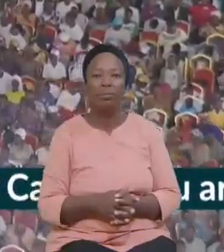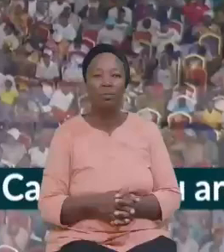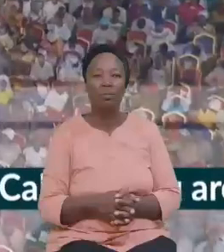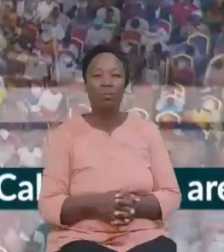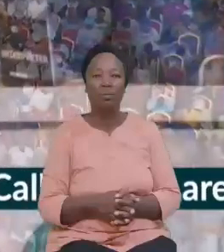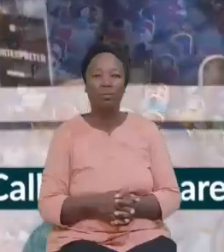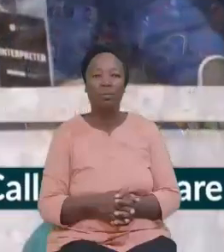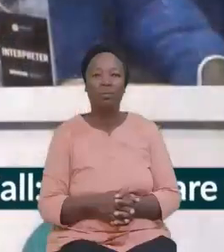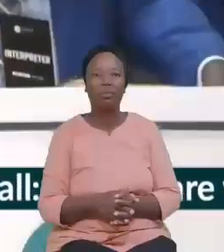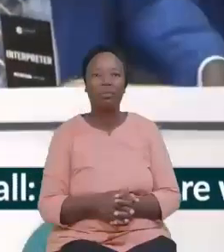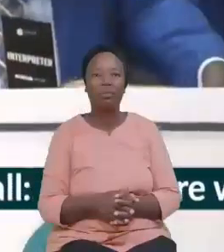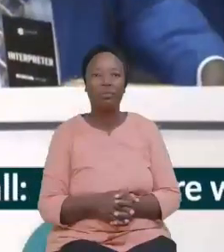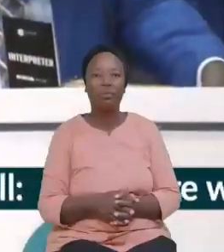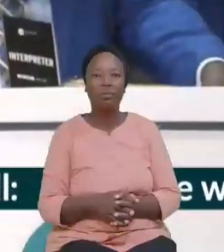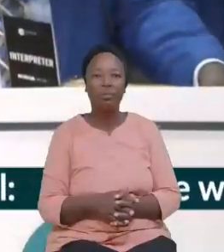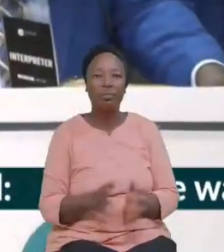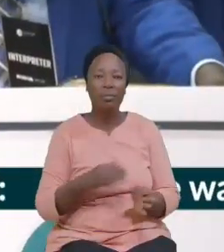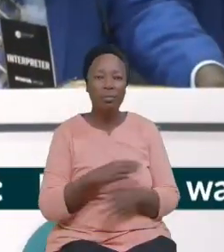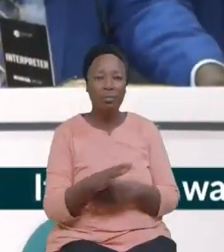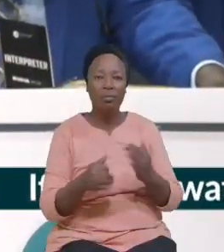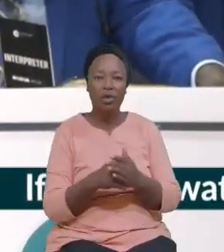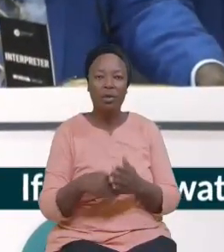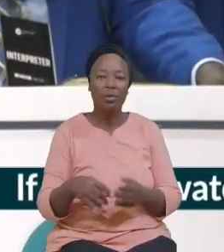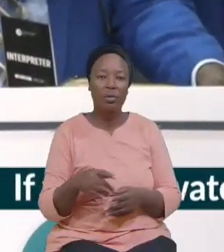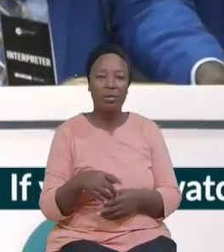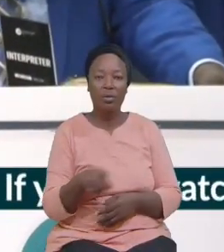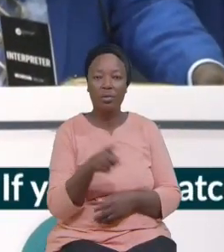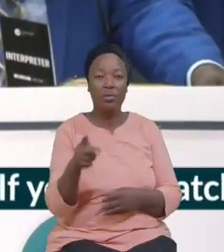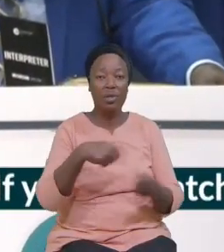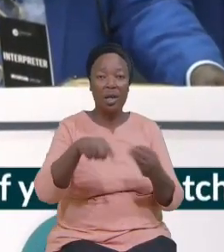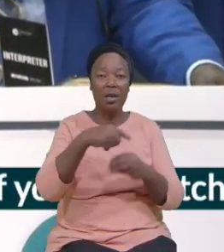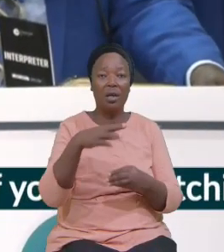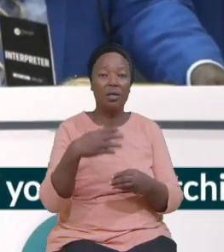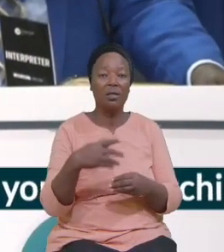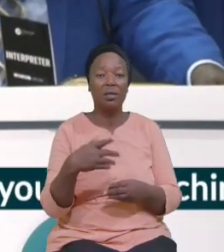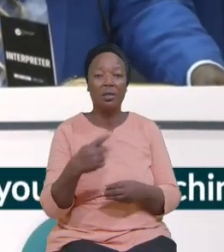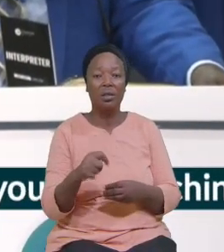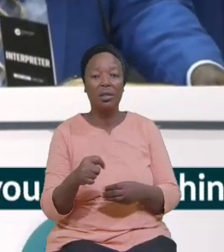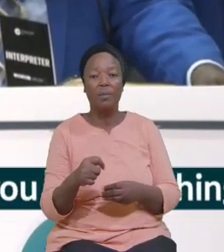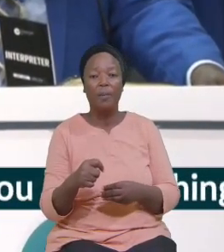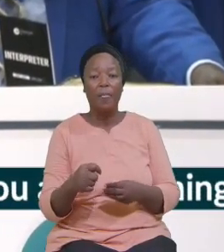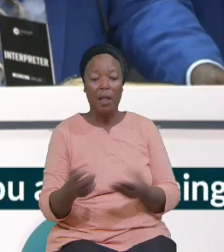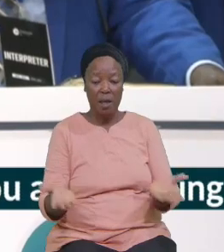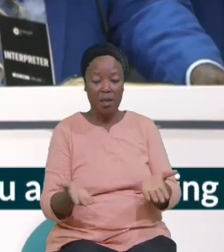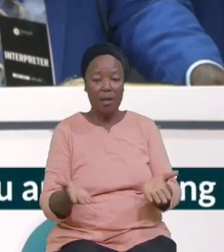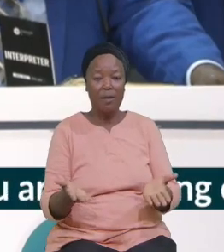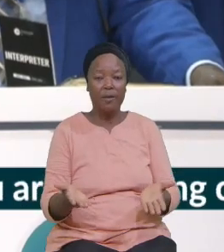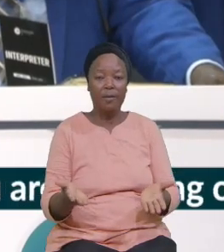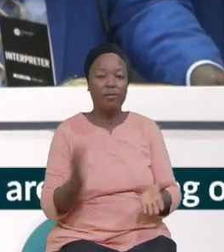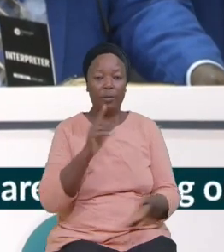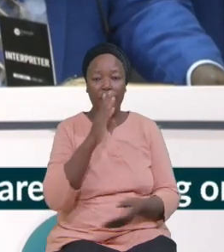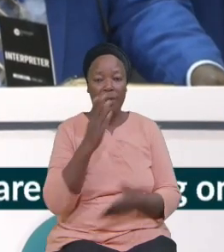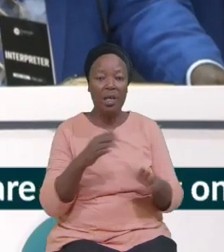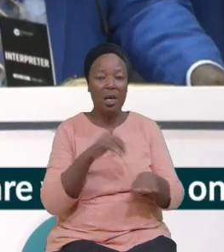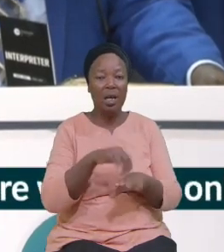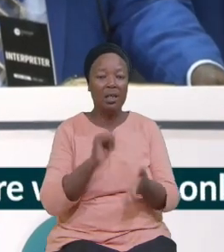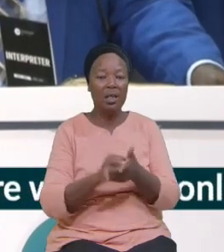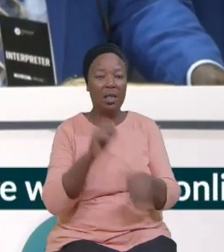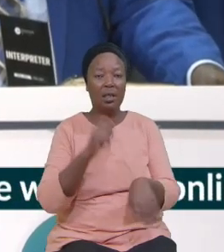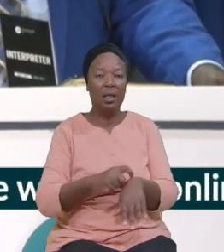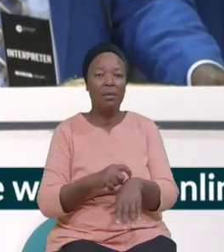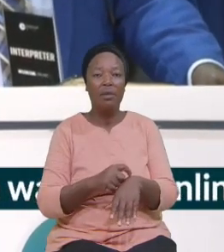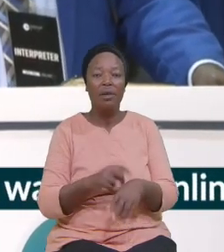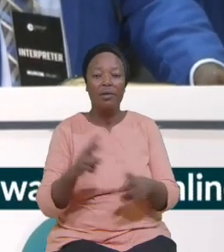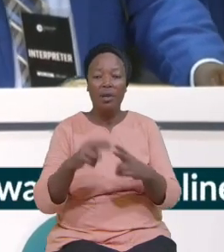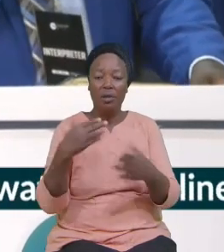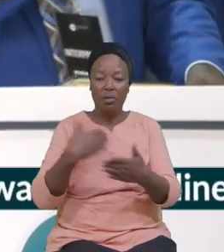All those around the Alpha location, you'll be here at that time and be in the pavilion on my